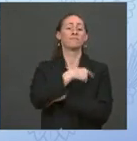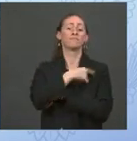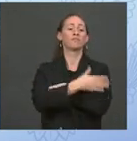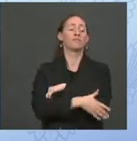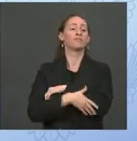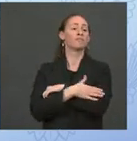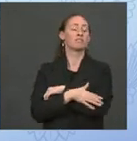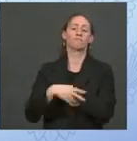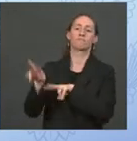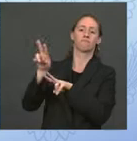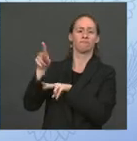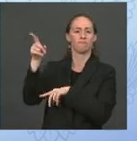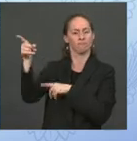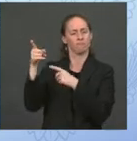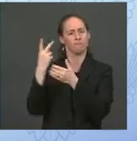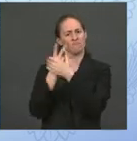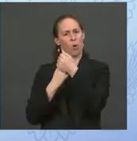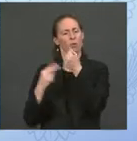And as you know,